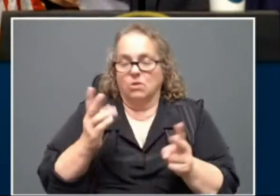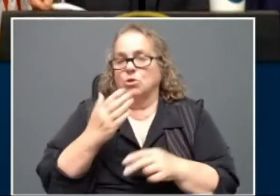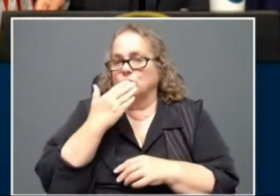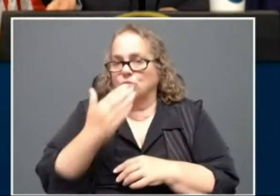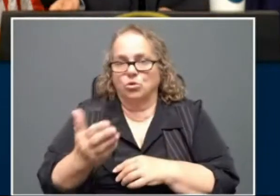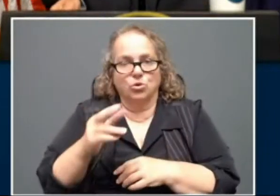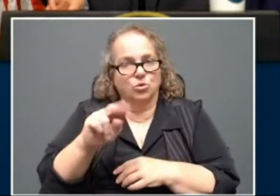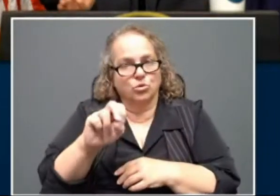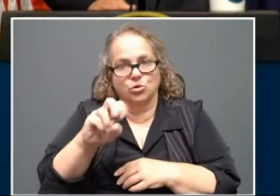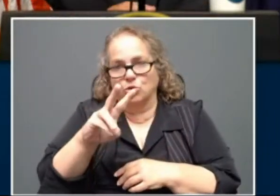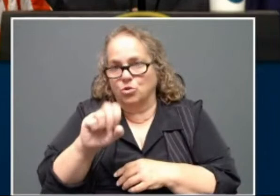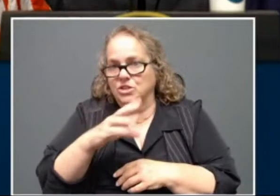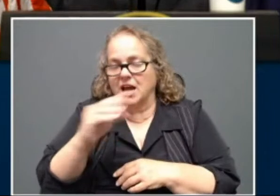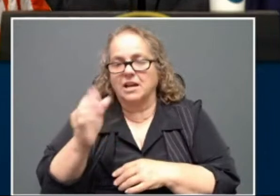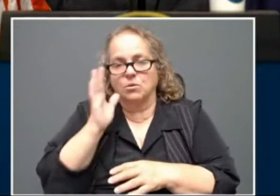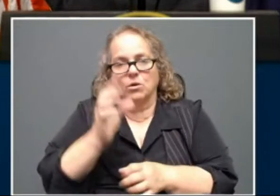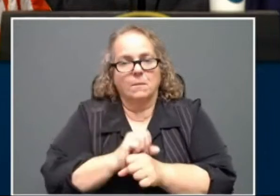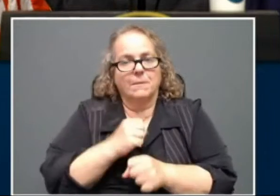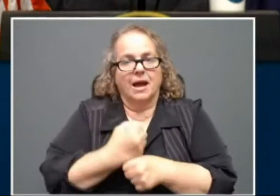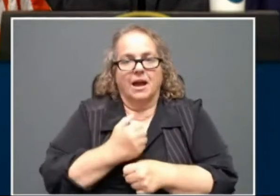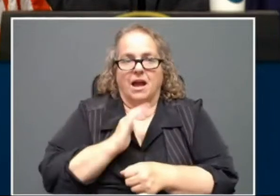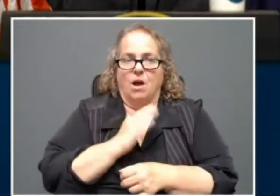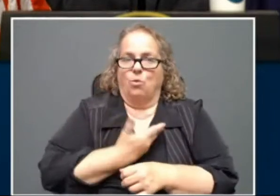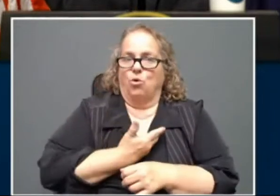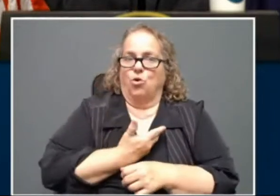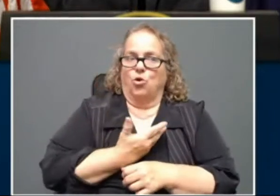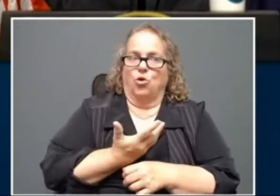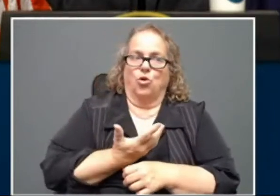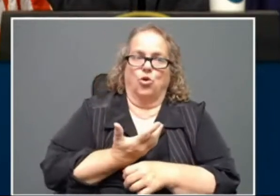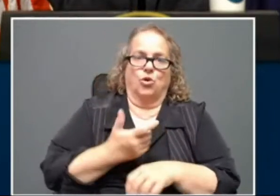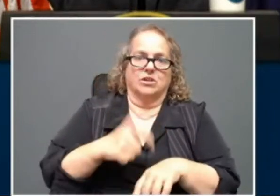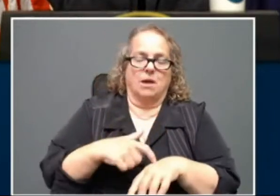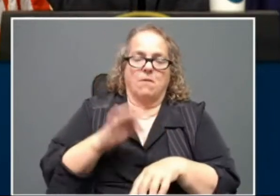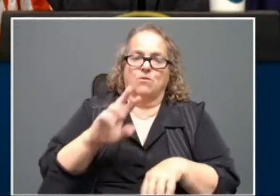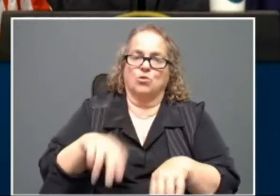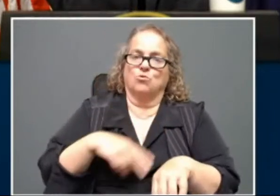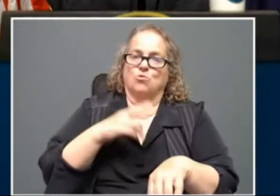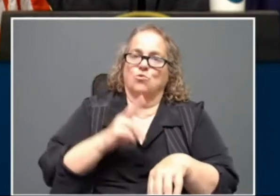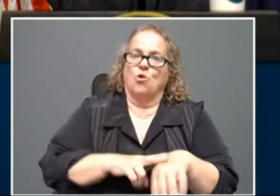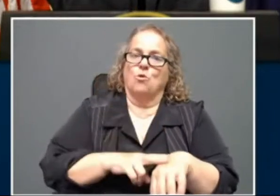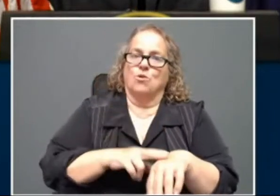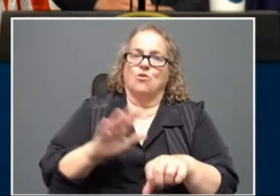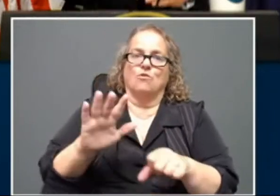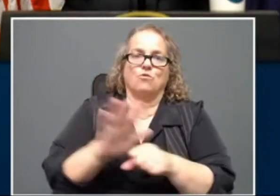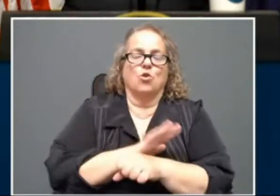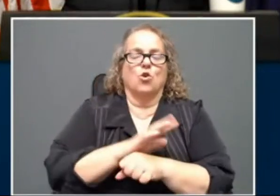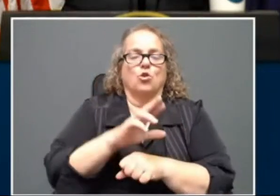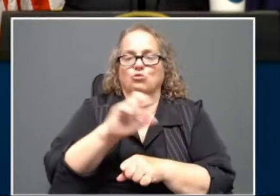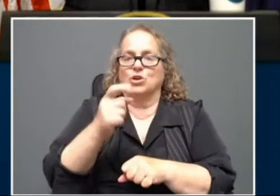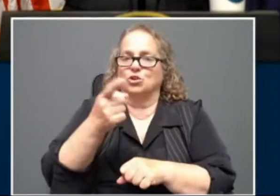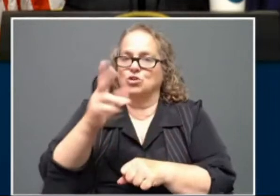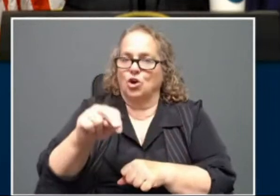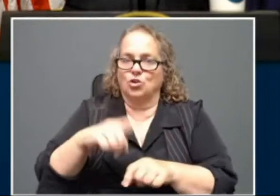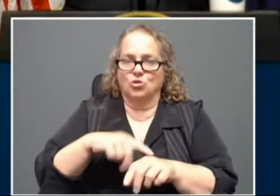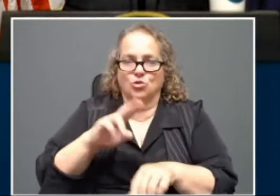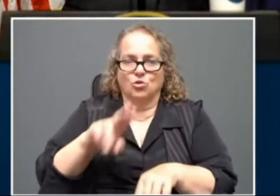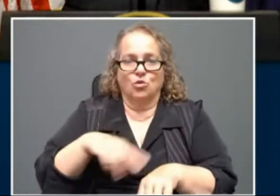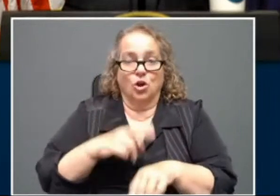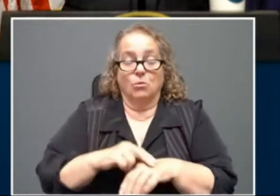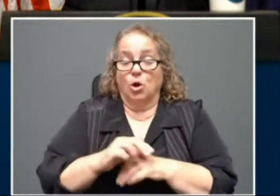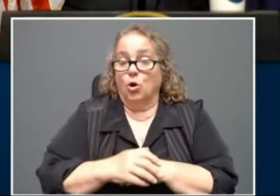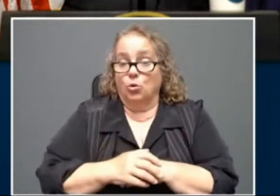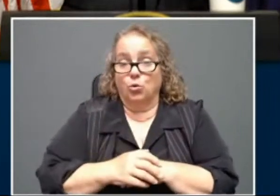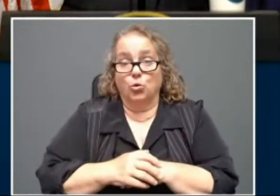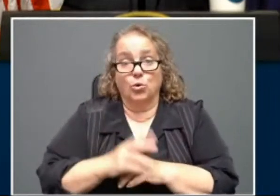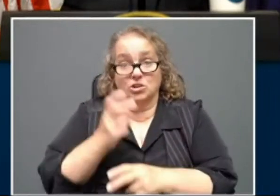and would make our timing of normalcy and a full return to normalcy. It's hard to argue our economy isn't